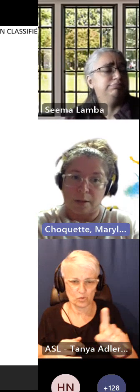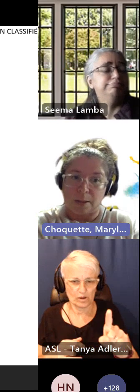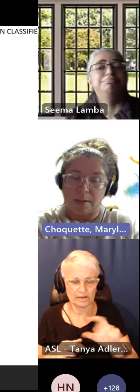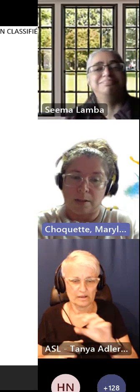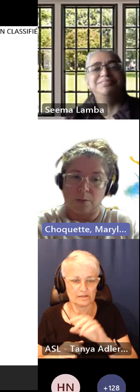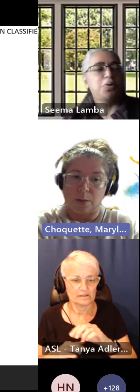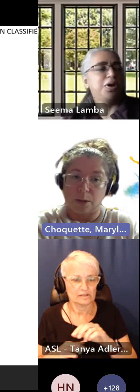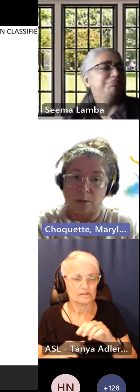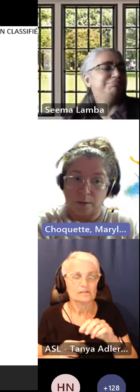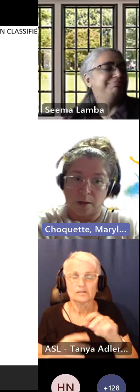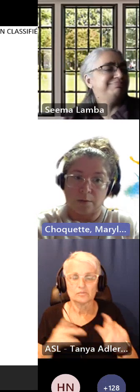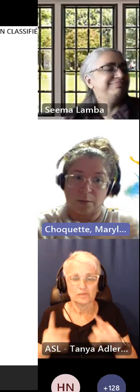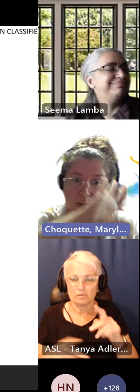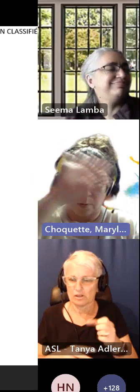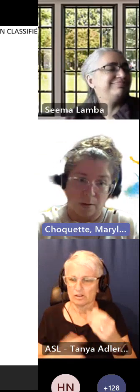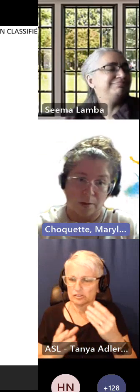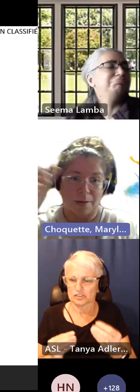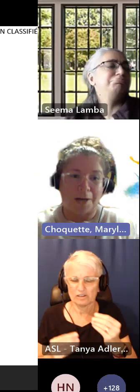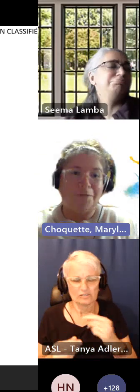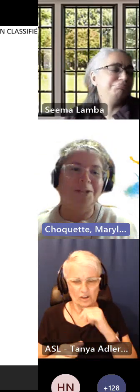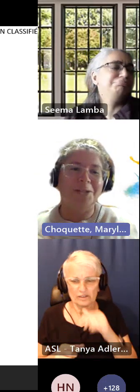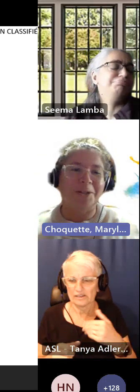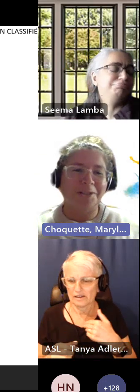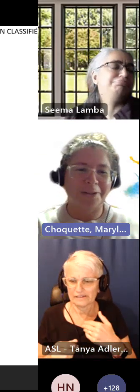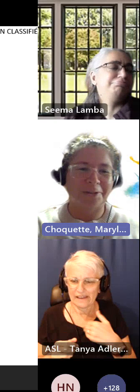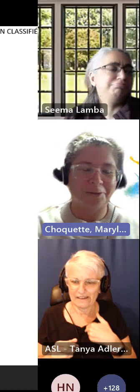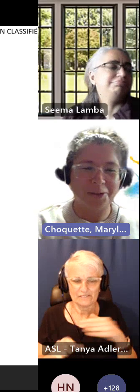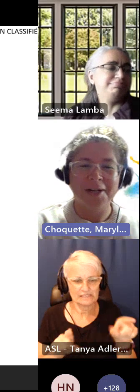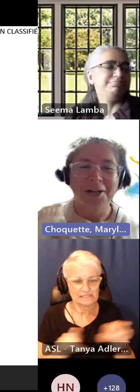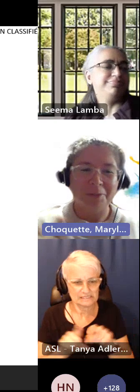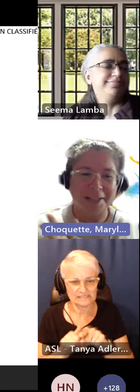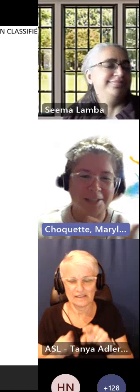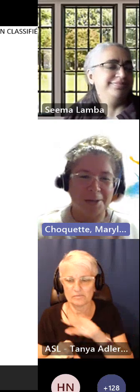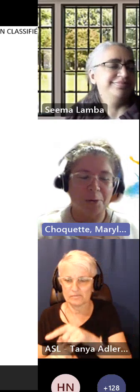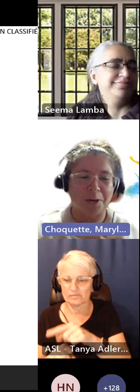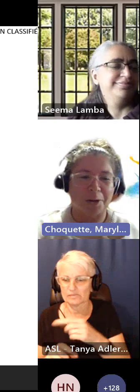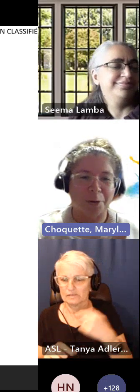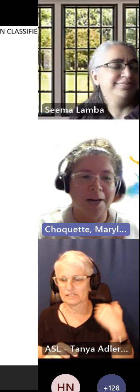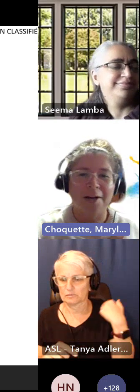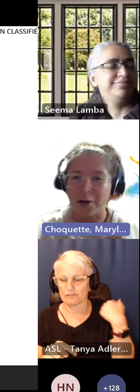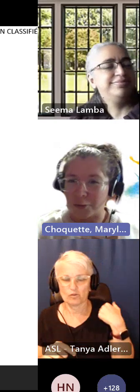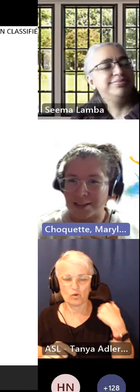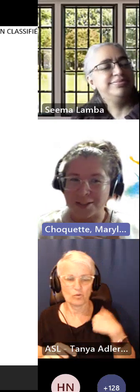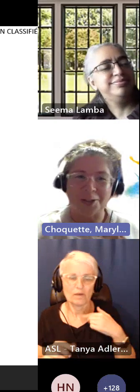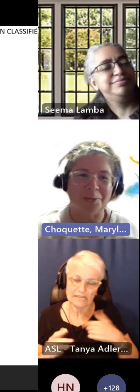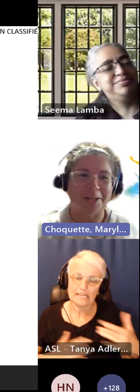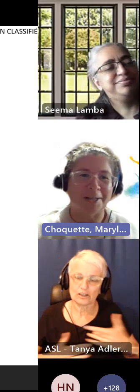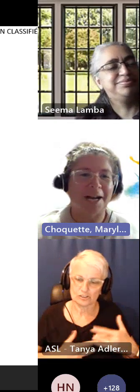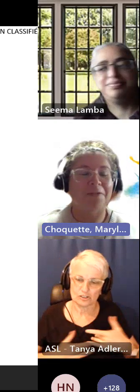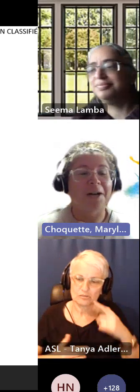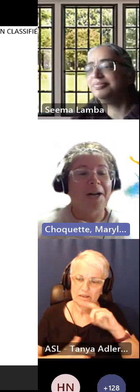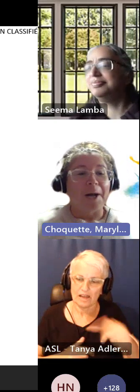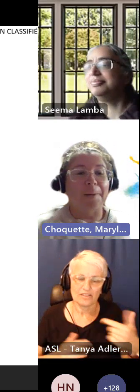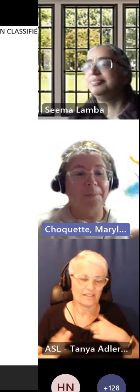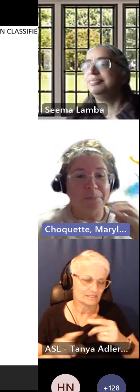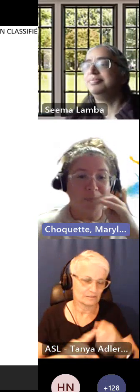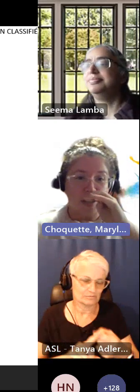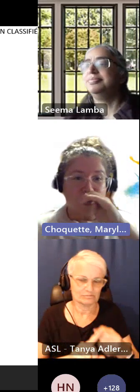that they have the capacity which we used to have. So that's why I have concerns for the future, but that's a whole other conversation we could